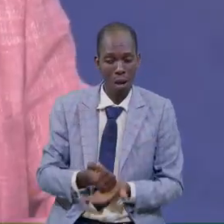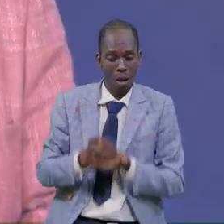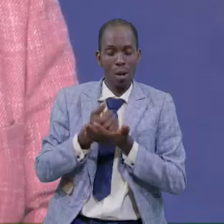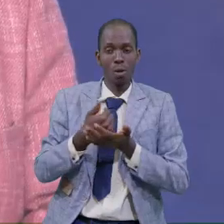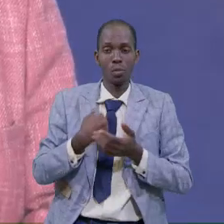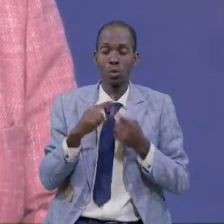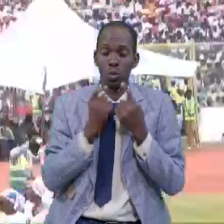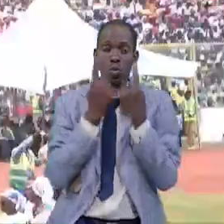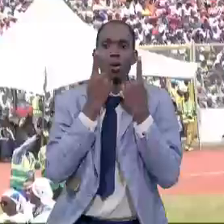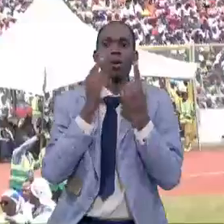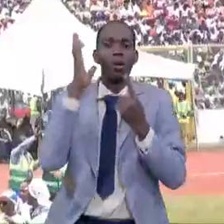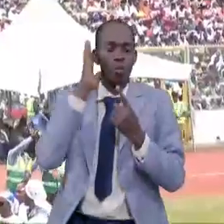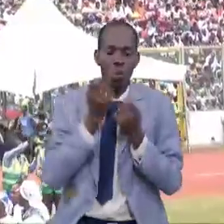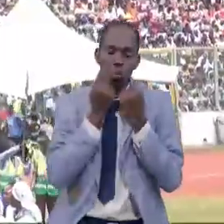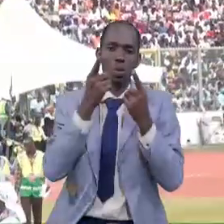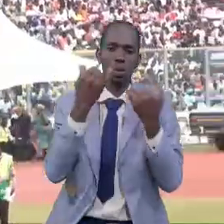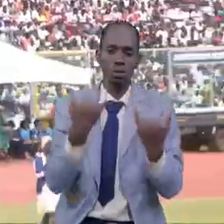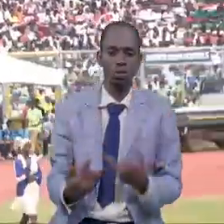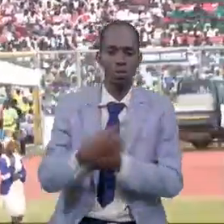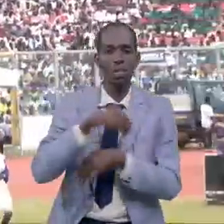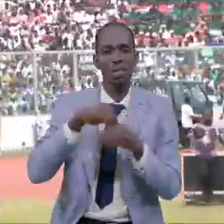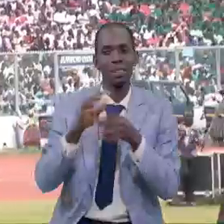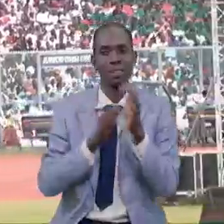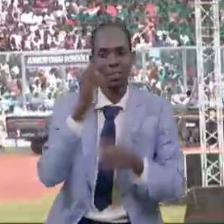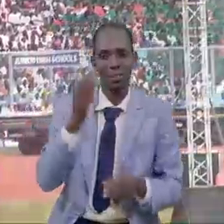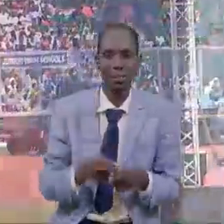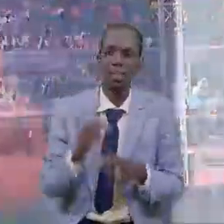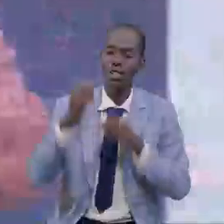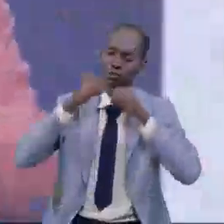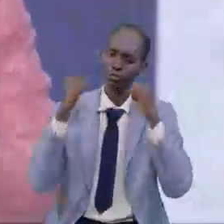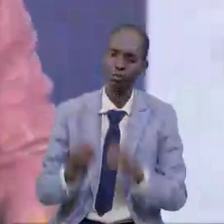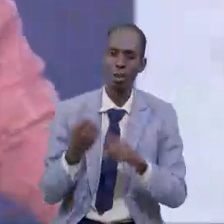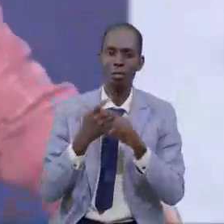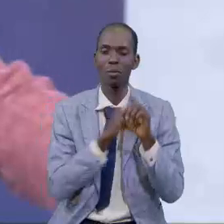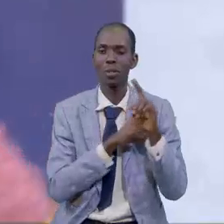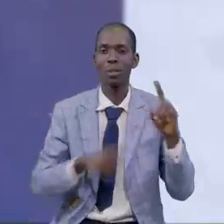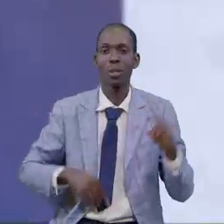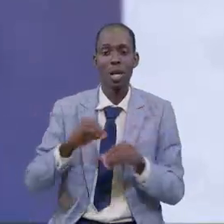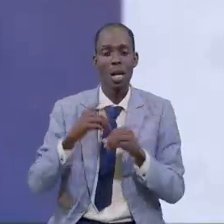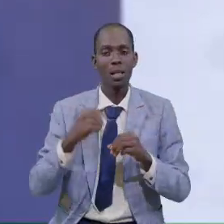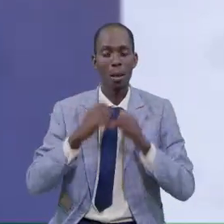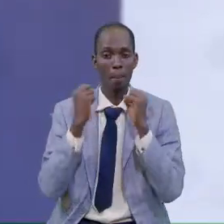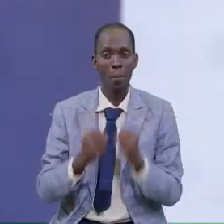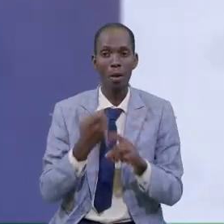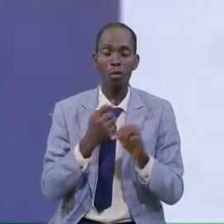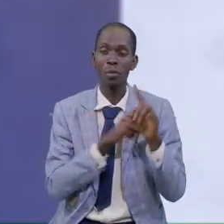you up today. In the strength of the Lord, in the power of the Lord, you wake